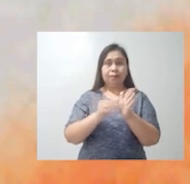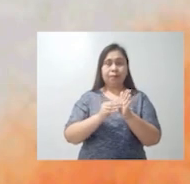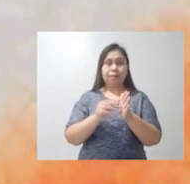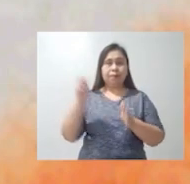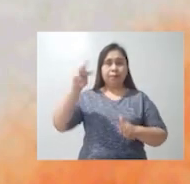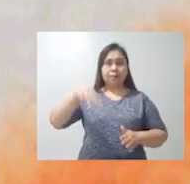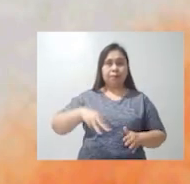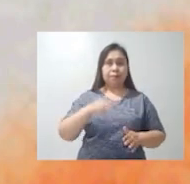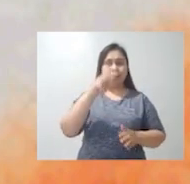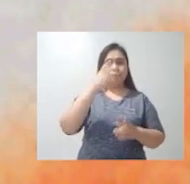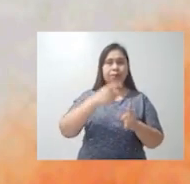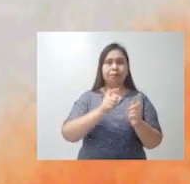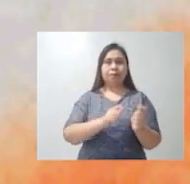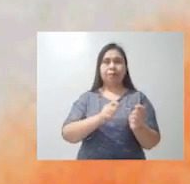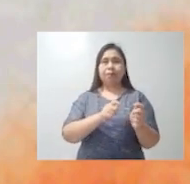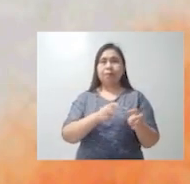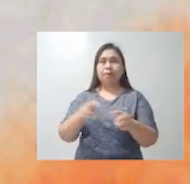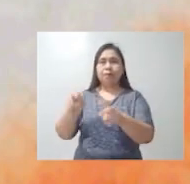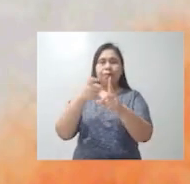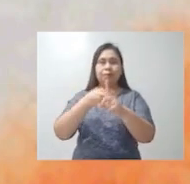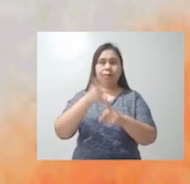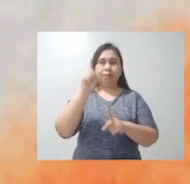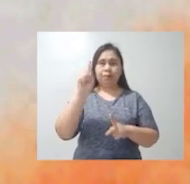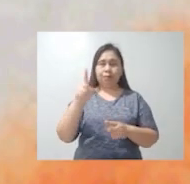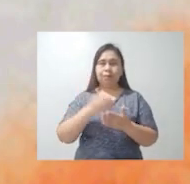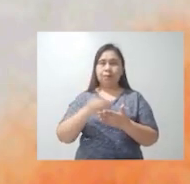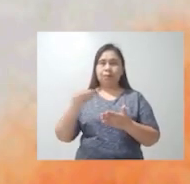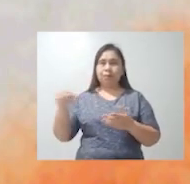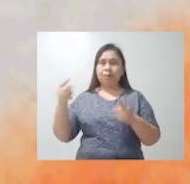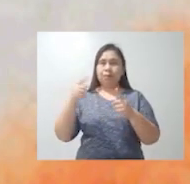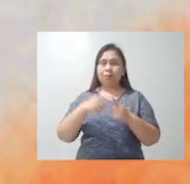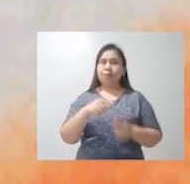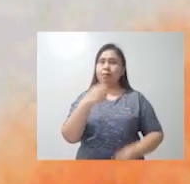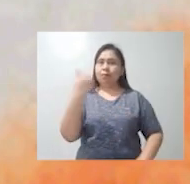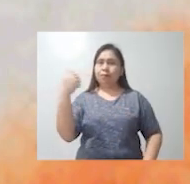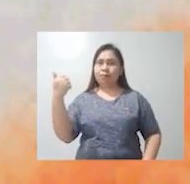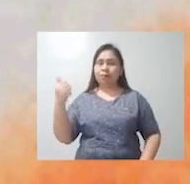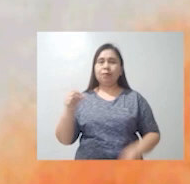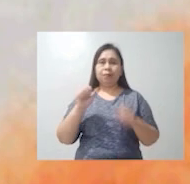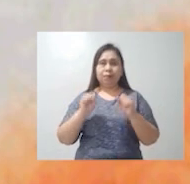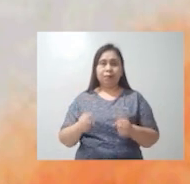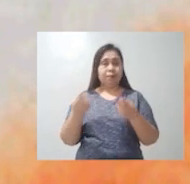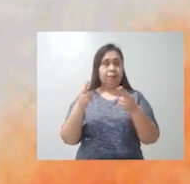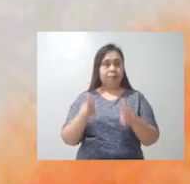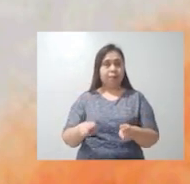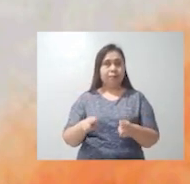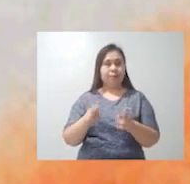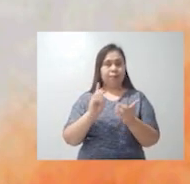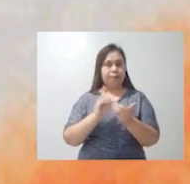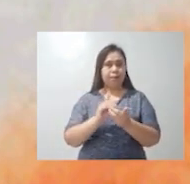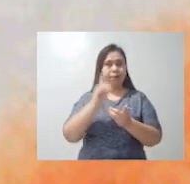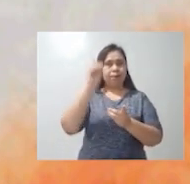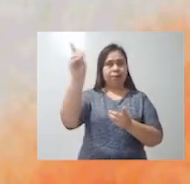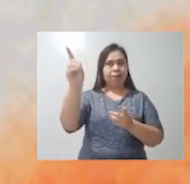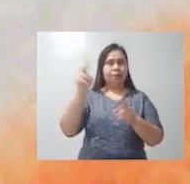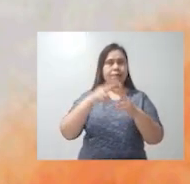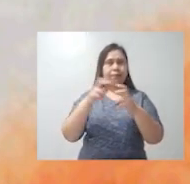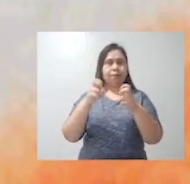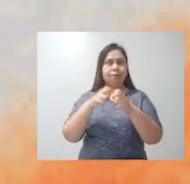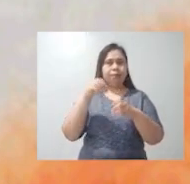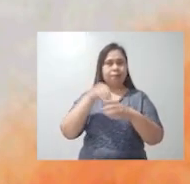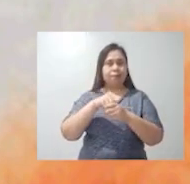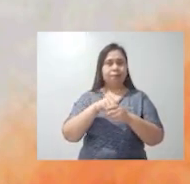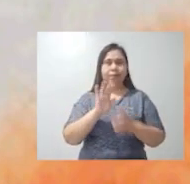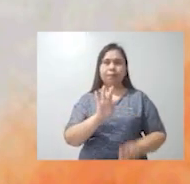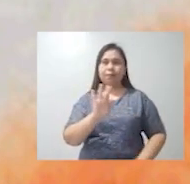object. This process of heat transfer can occur through vast distances and even through a vacuum. This